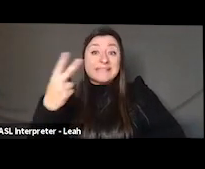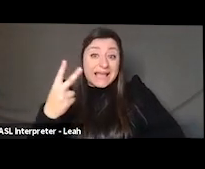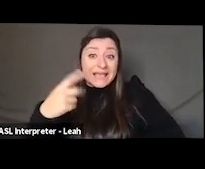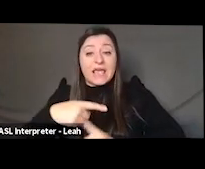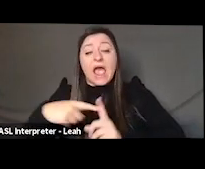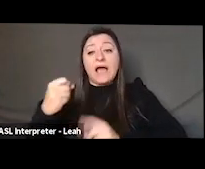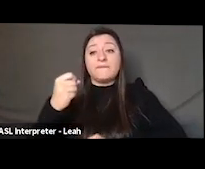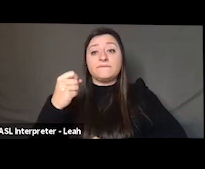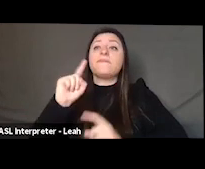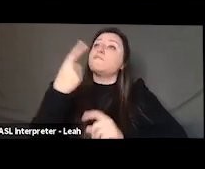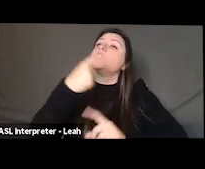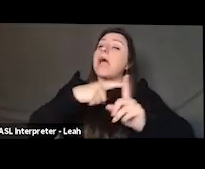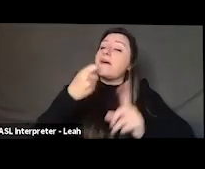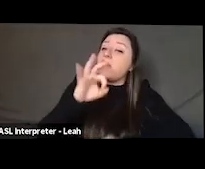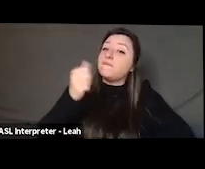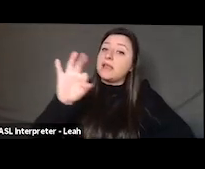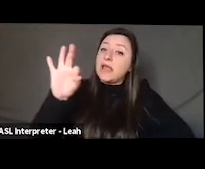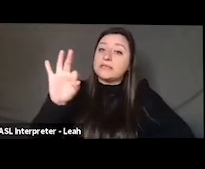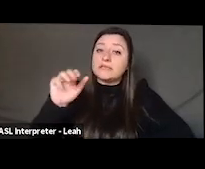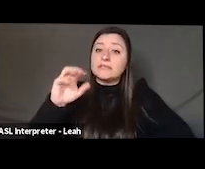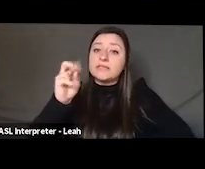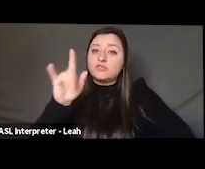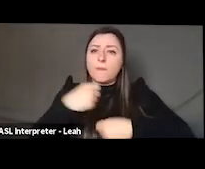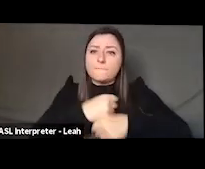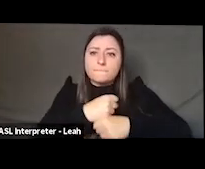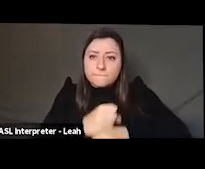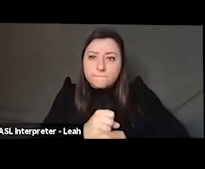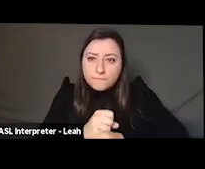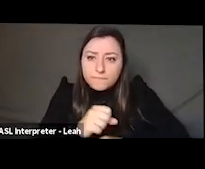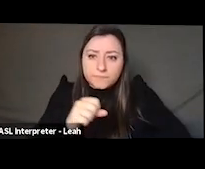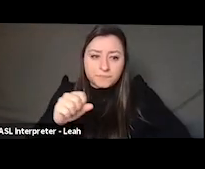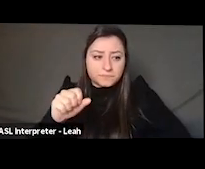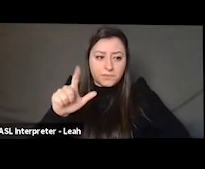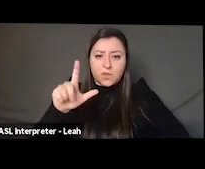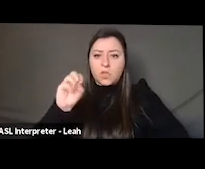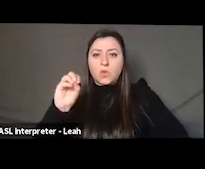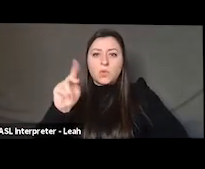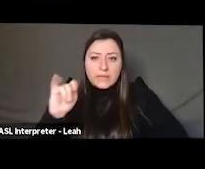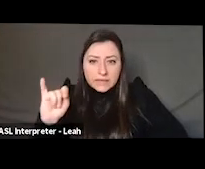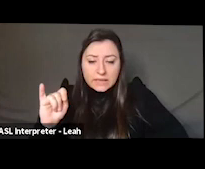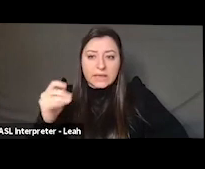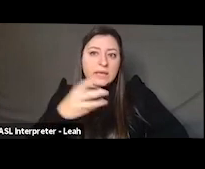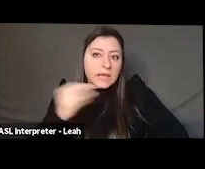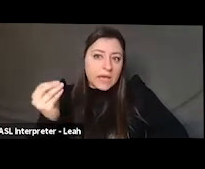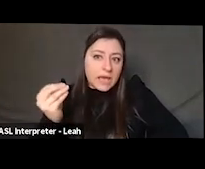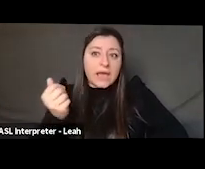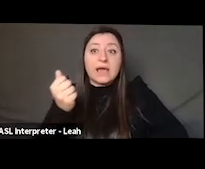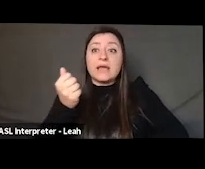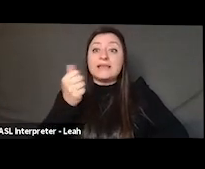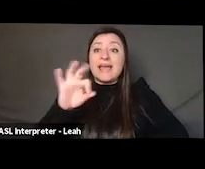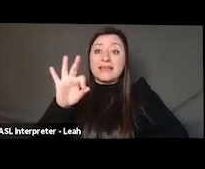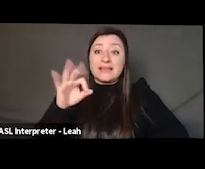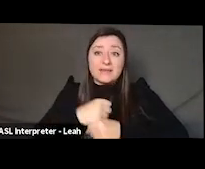of the first half of the 19th century were produced locally. In the second half of the 19th century,